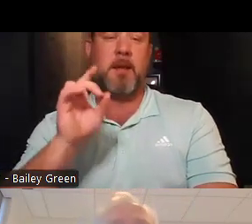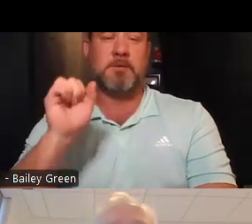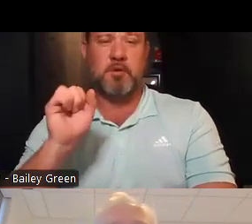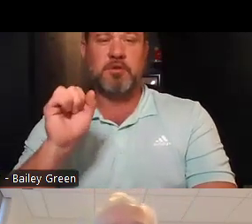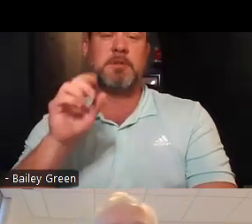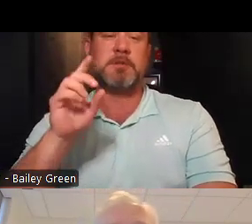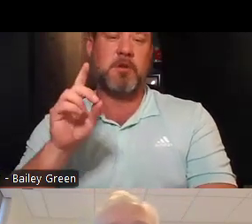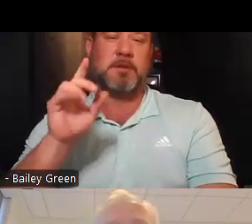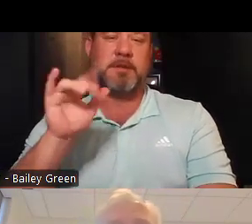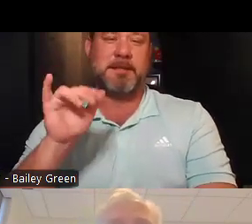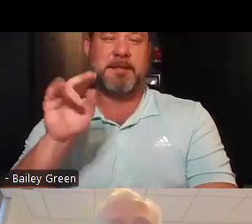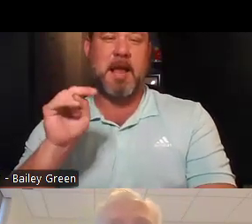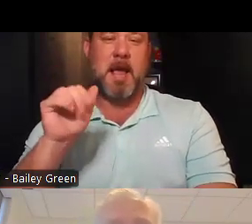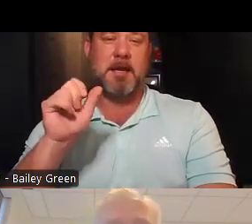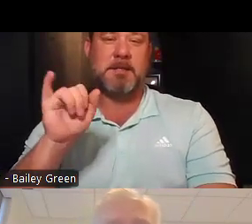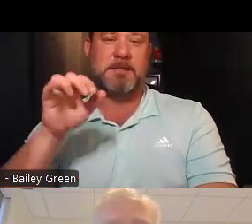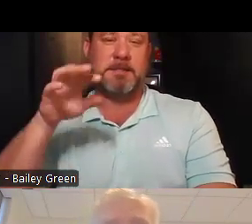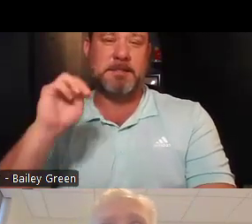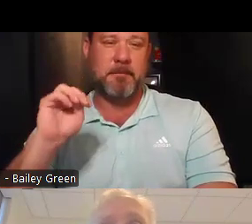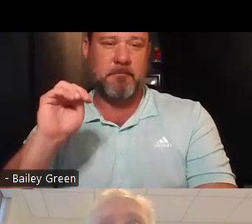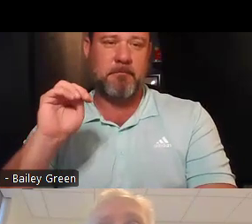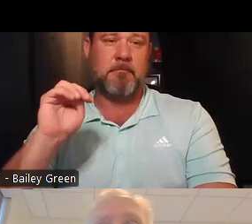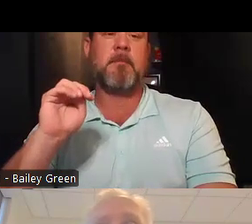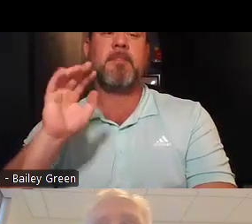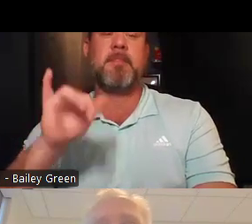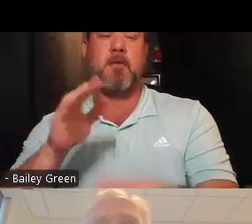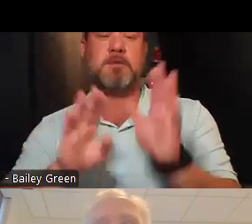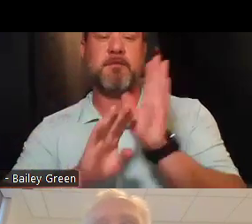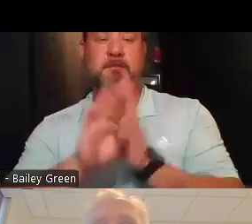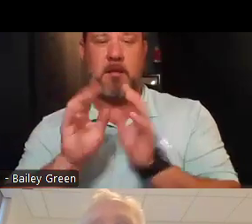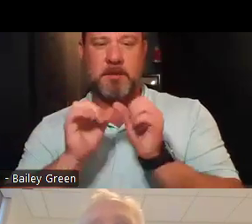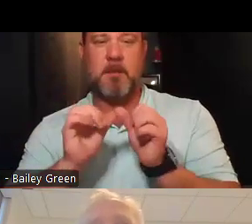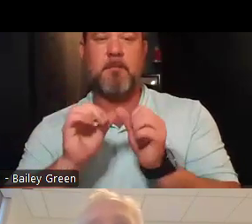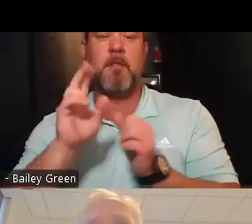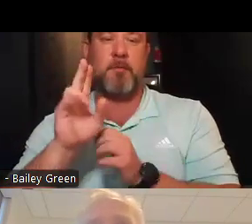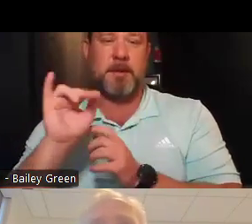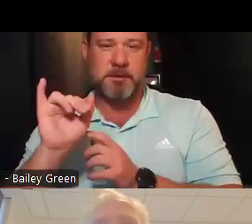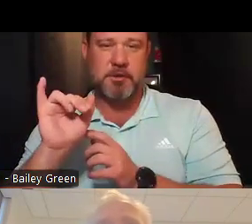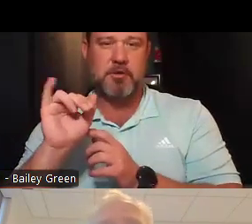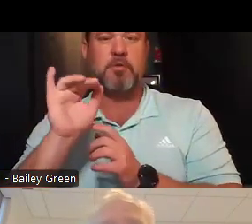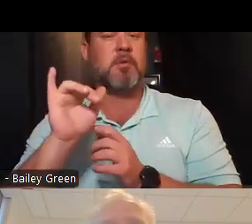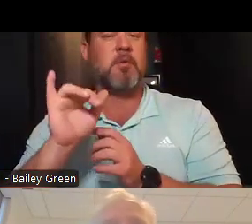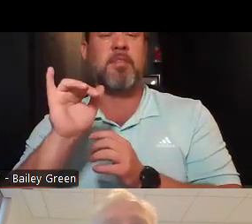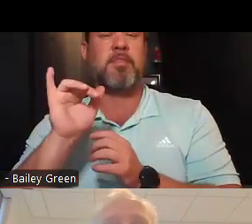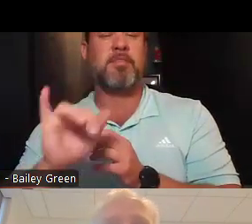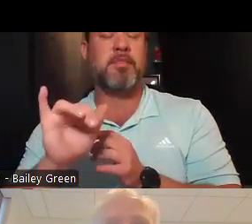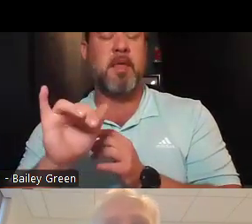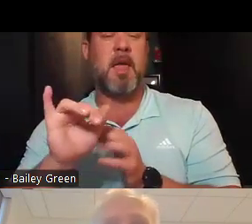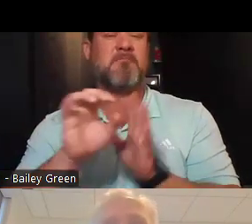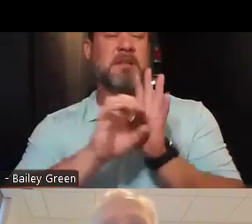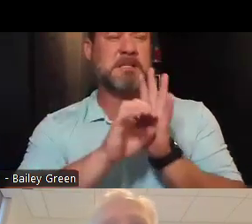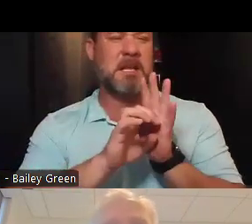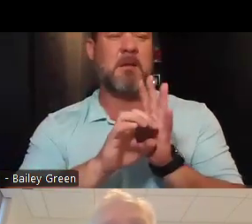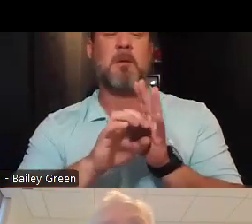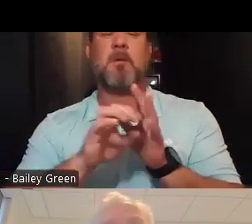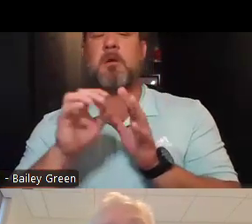DynaSim. It was developed and maintained by the Urban Institute, and it simulates key demographic, economic,